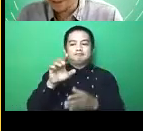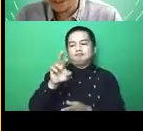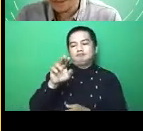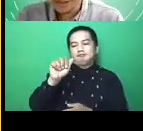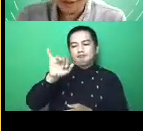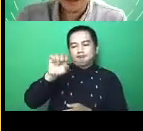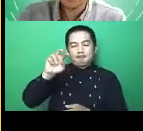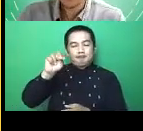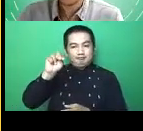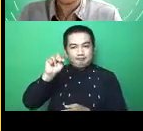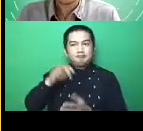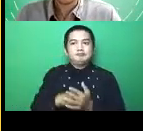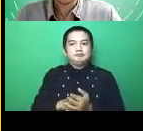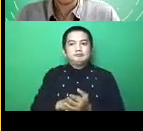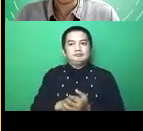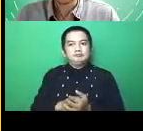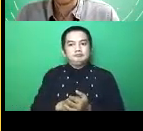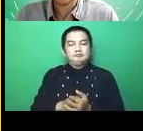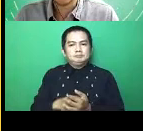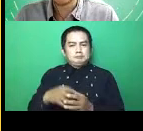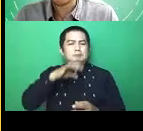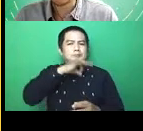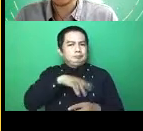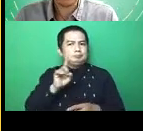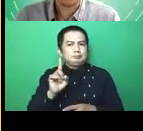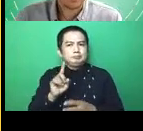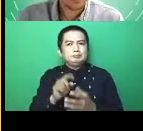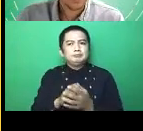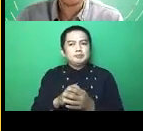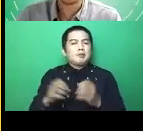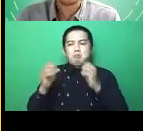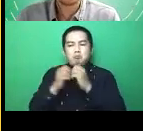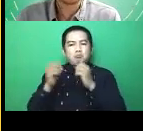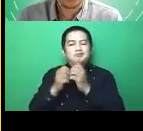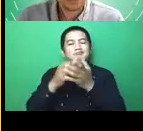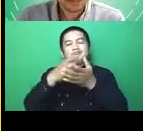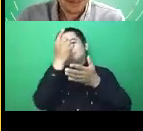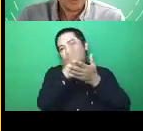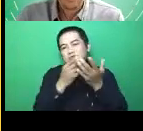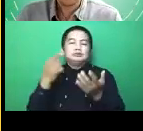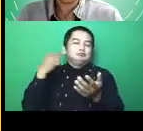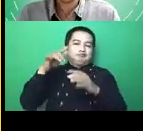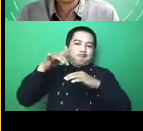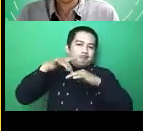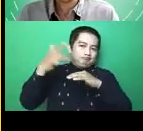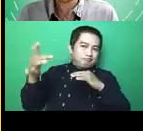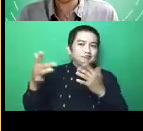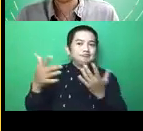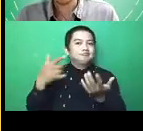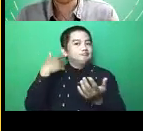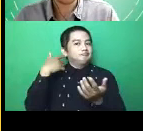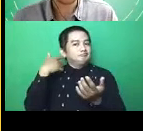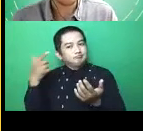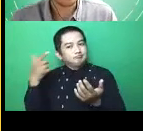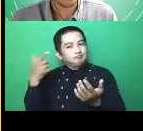the benefits are also, these are all usually used in more decorative, for example, jewelry. They're also used in cases where you